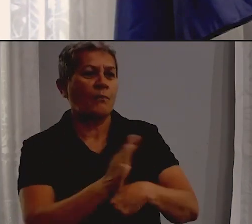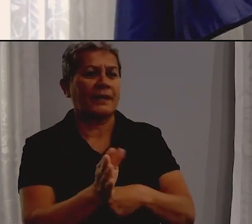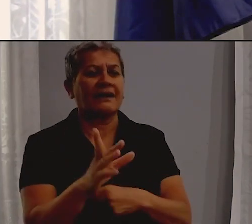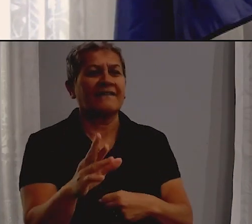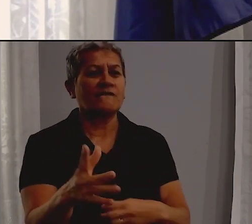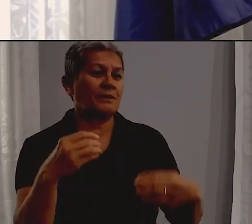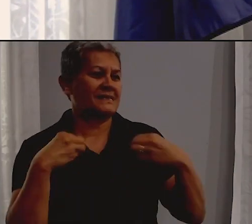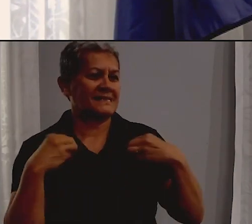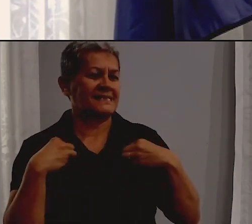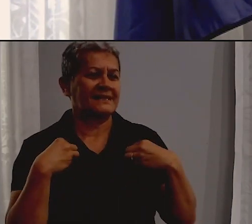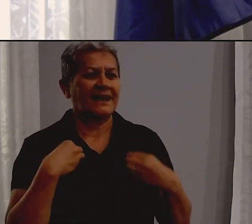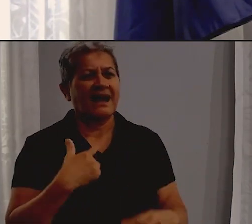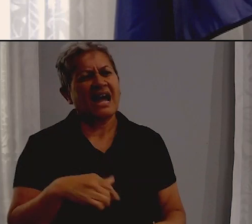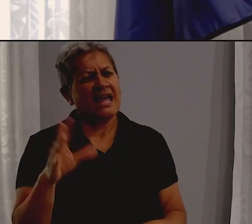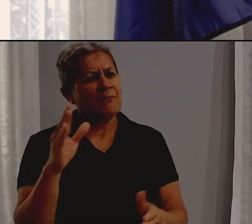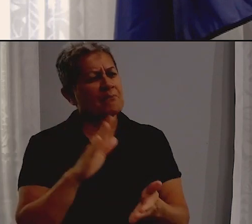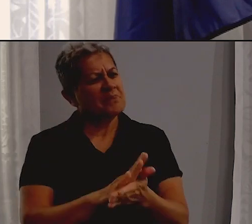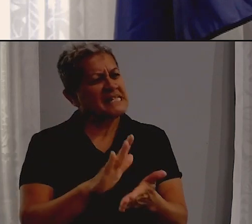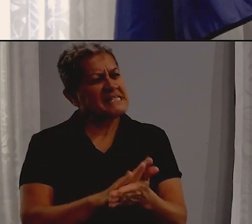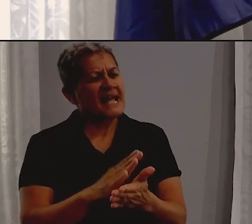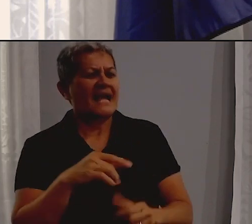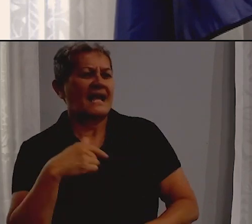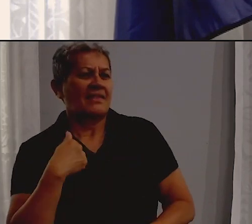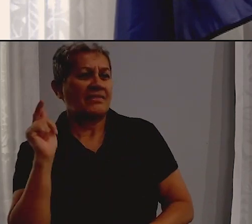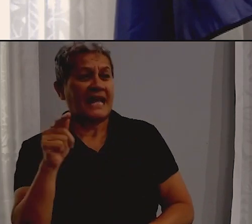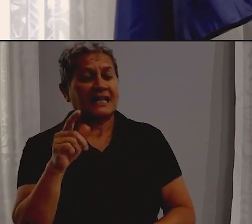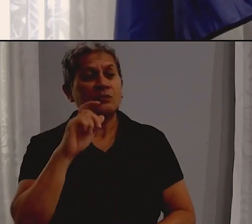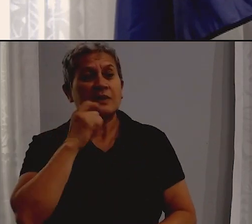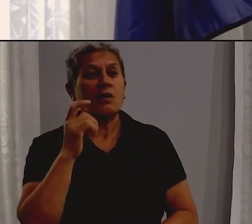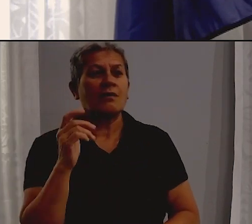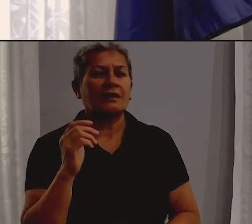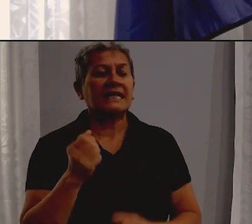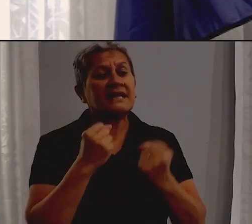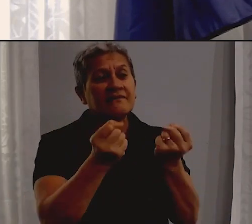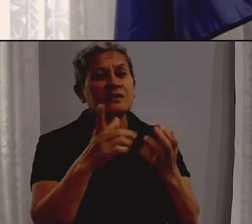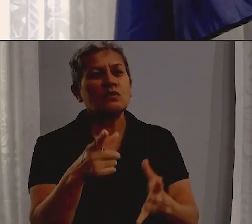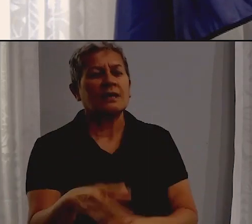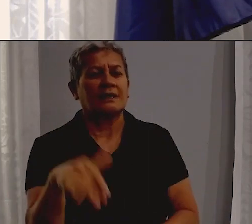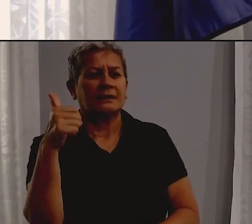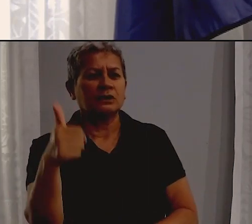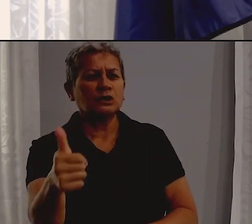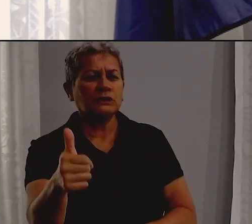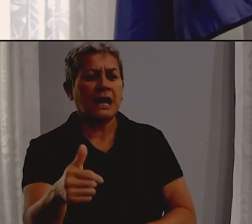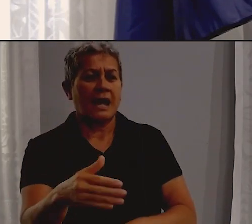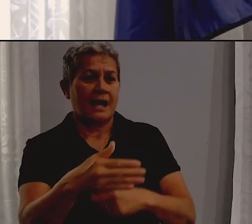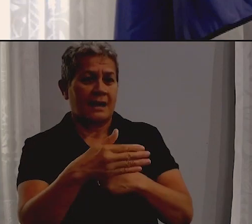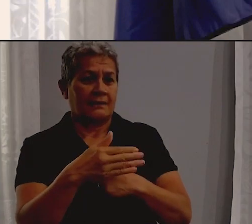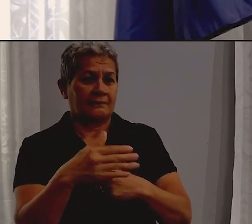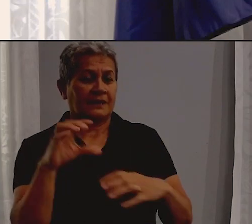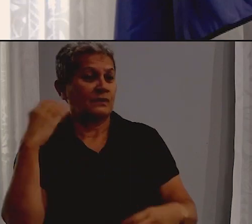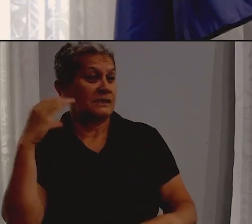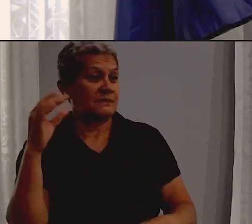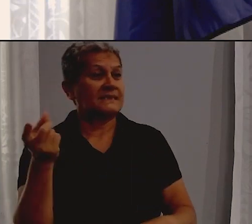we will provide this Christmas and New Year period an opportunity for our frontline staff to have a break before we reopen on